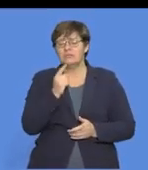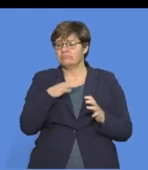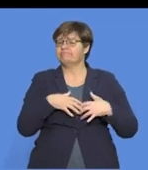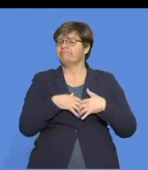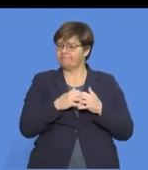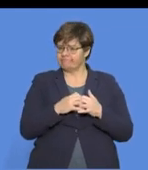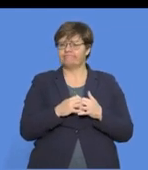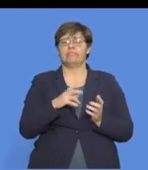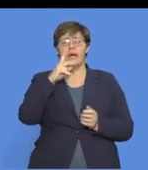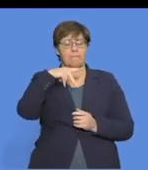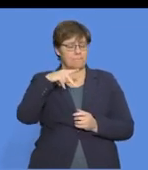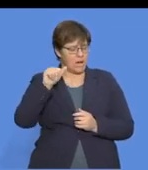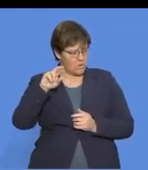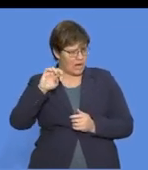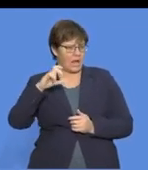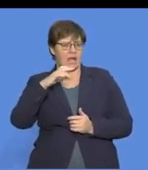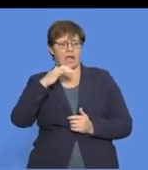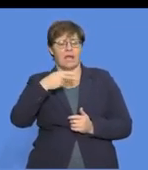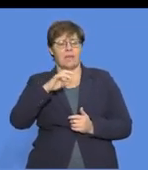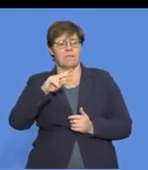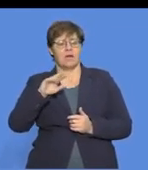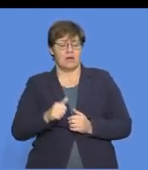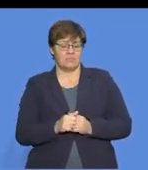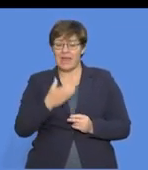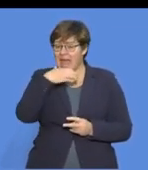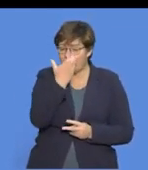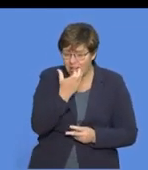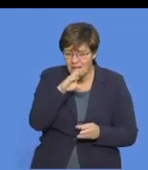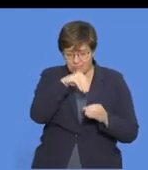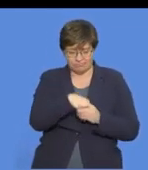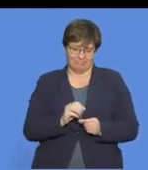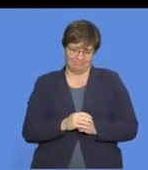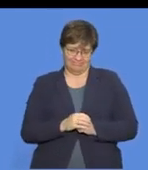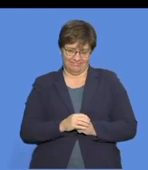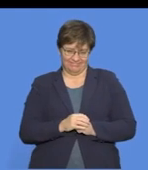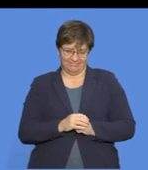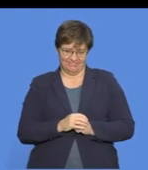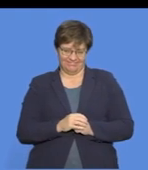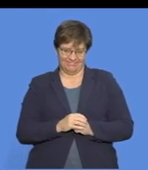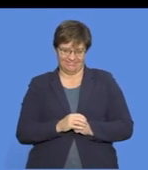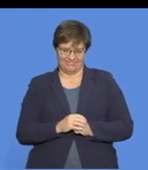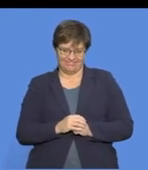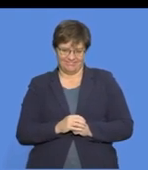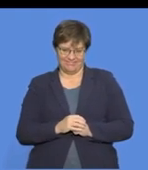parenchyma cells. When you eat an apple, the apple is made of parenchyma cells.